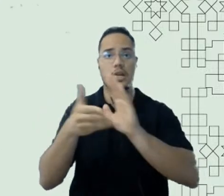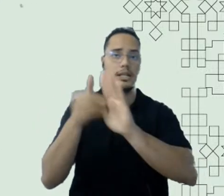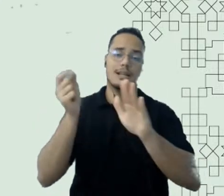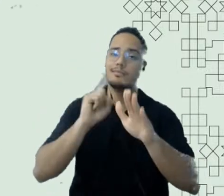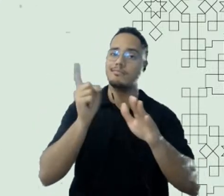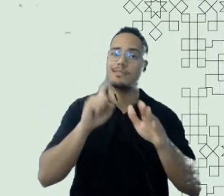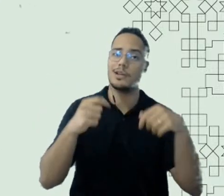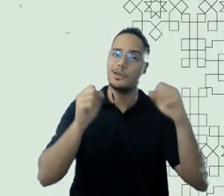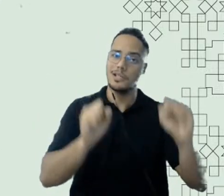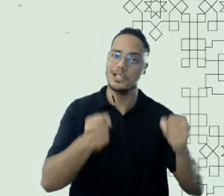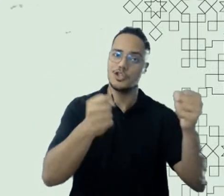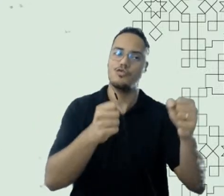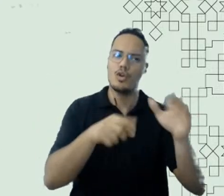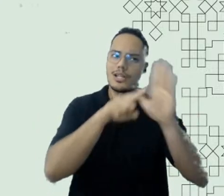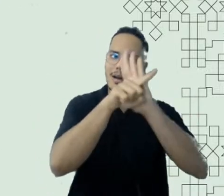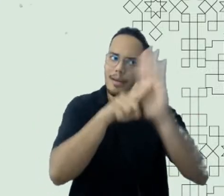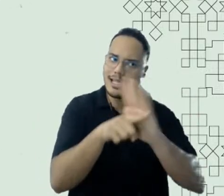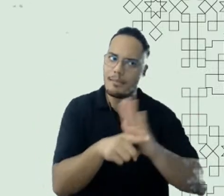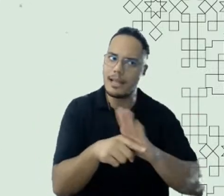of people said, oh, it's